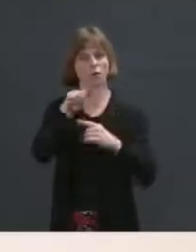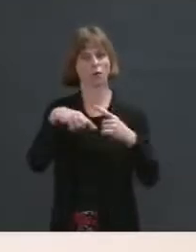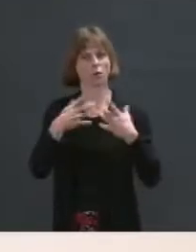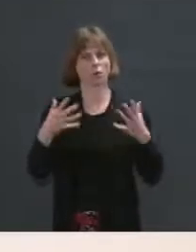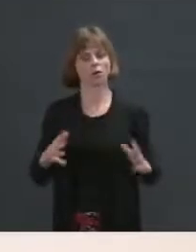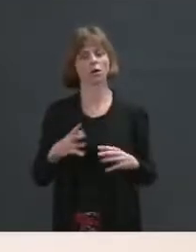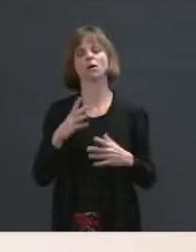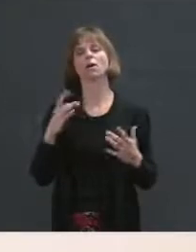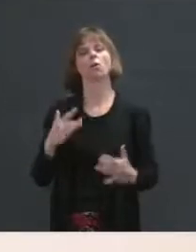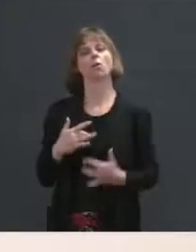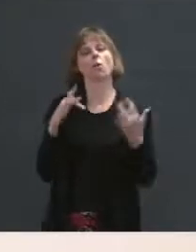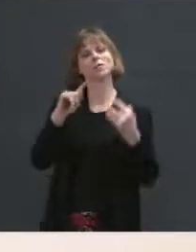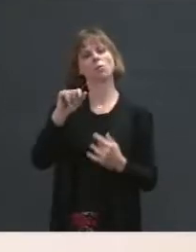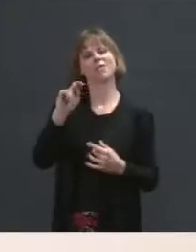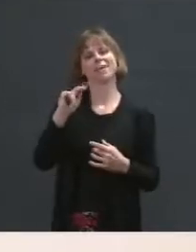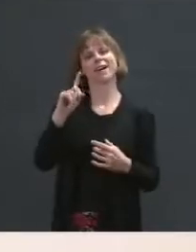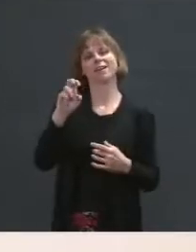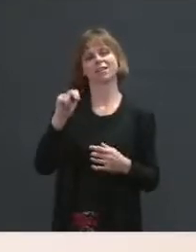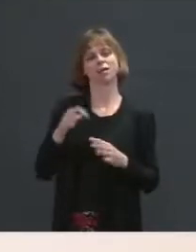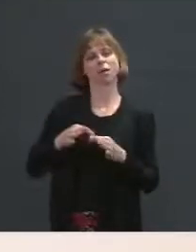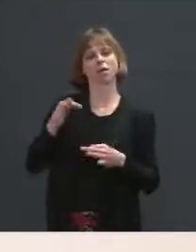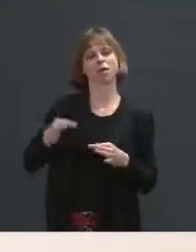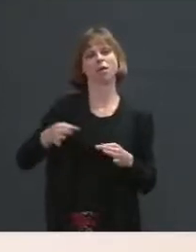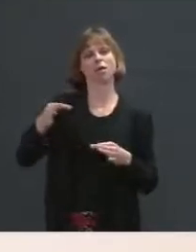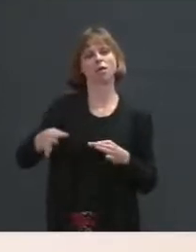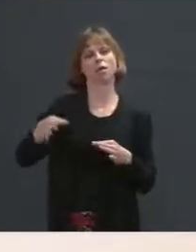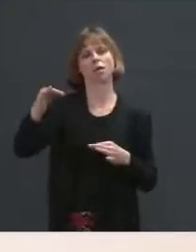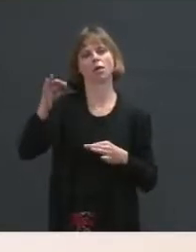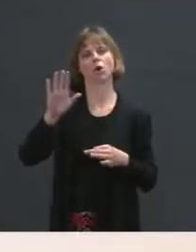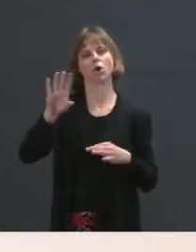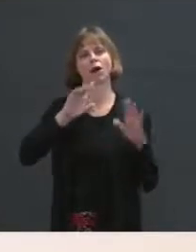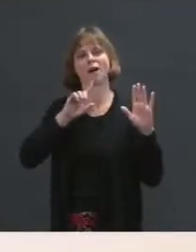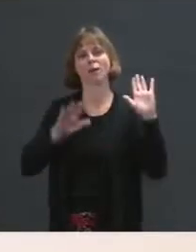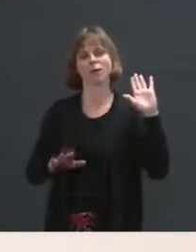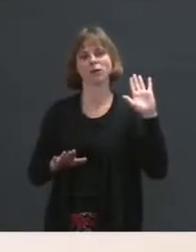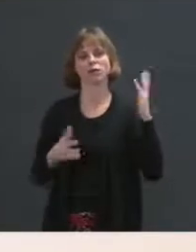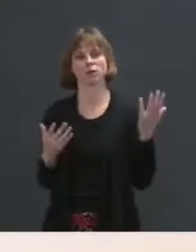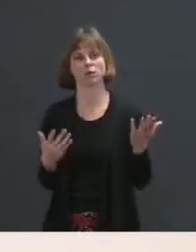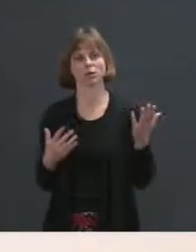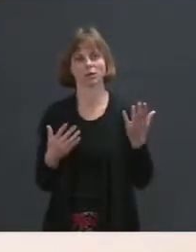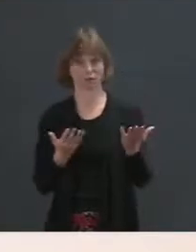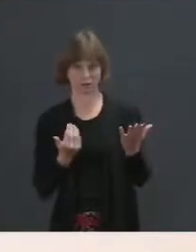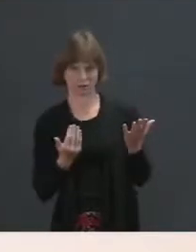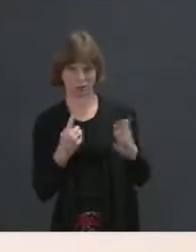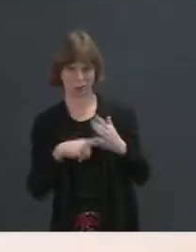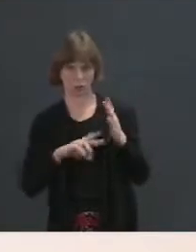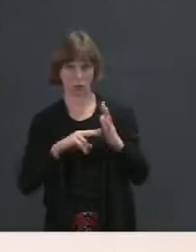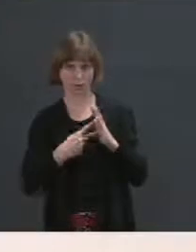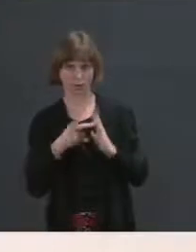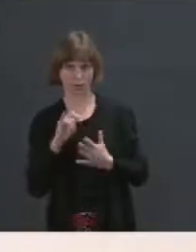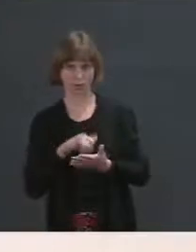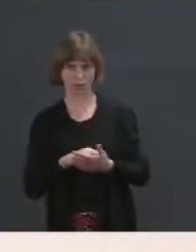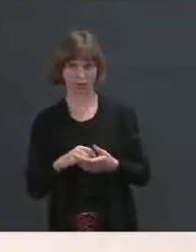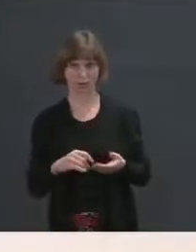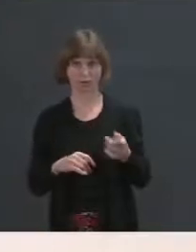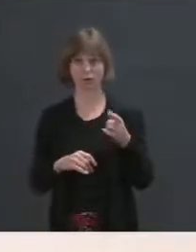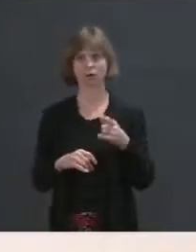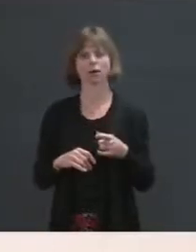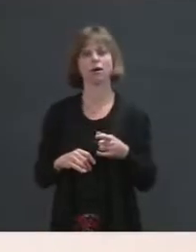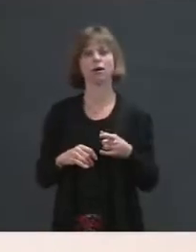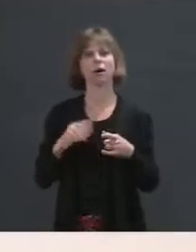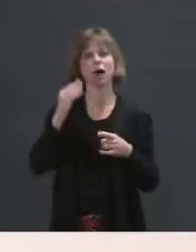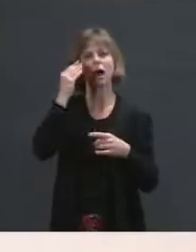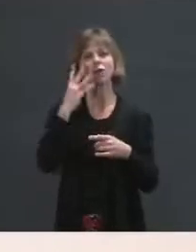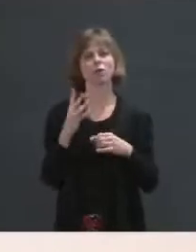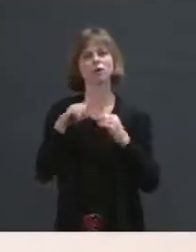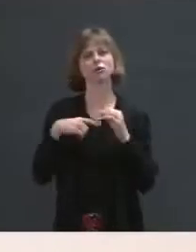Tanden with all of the delays on Capitol Hill as far as her confirmation? And tell me more about what you mean by that. An update as far as whether you're going